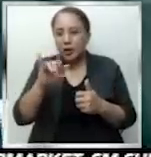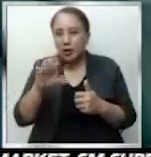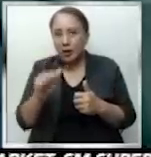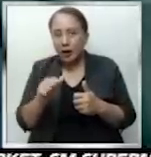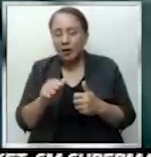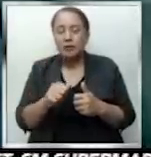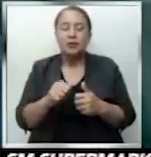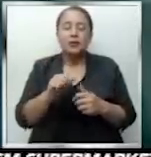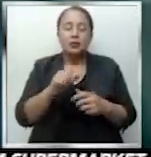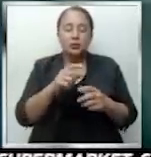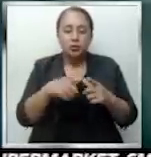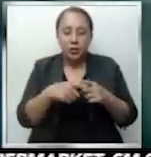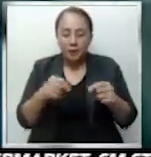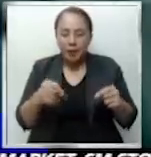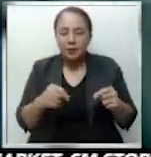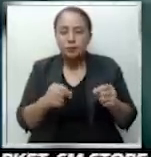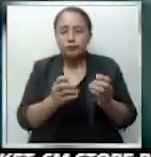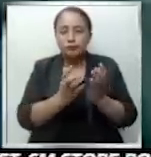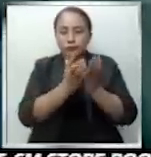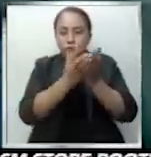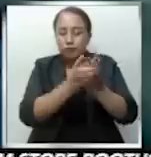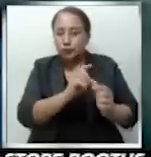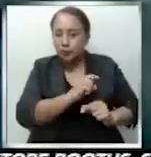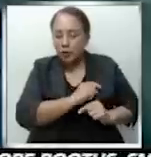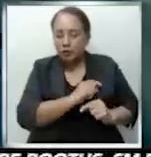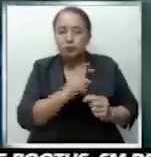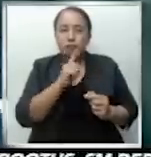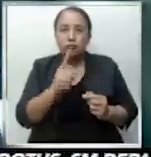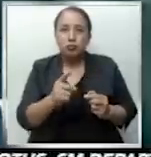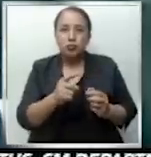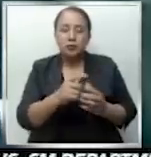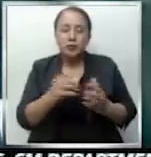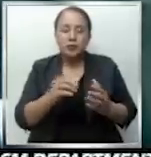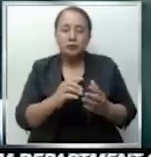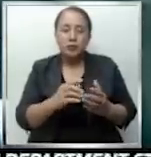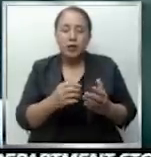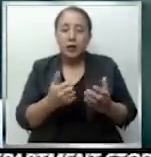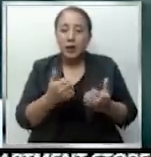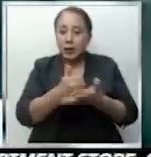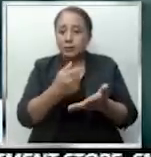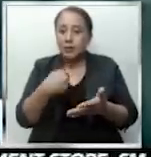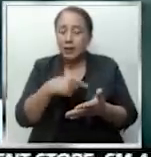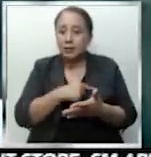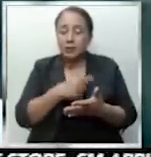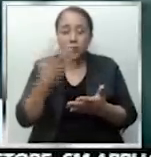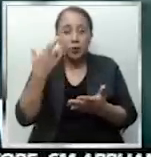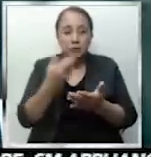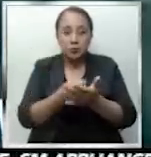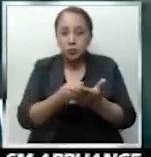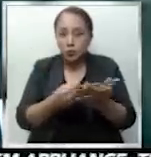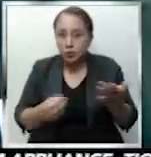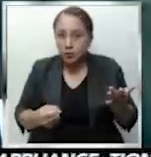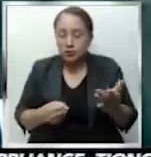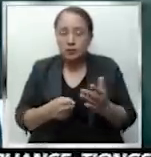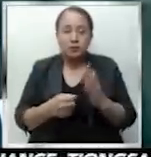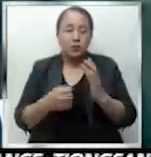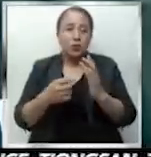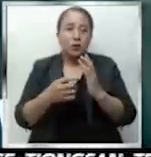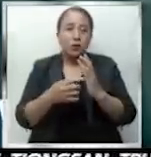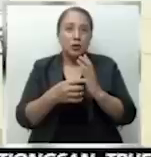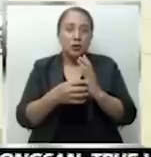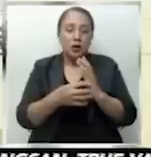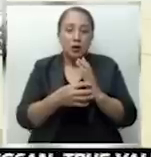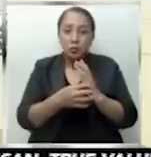Guard will indeed be a very big boost to us kasi yung source ng oil is yet to